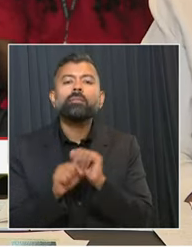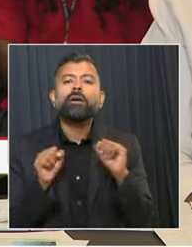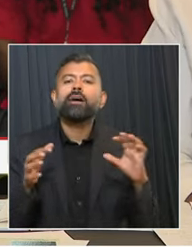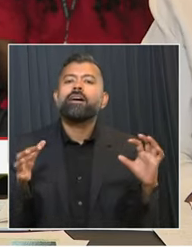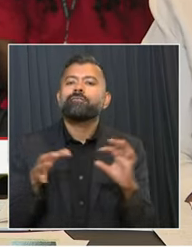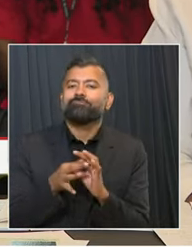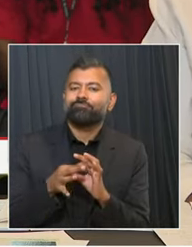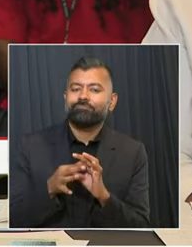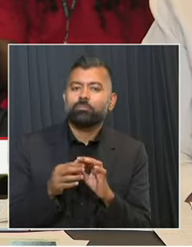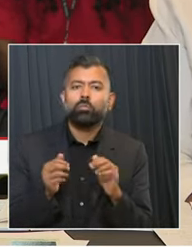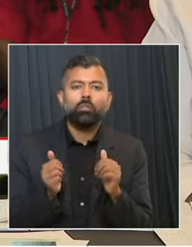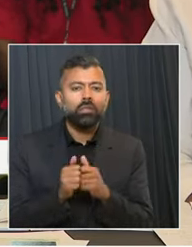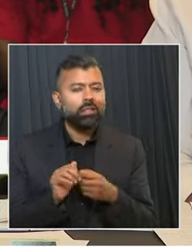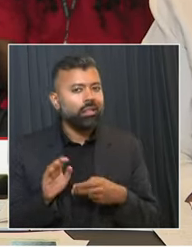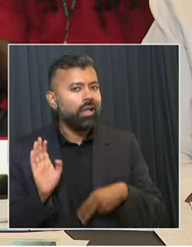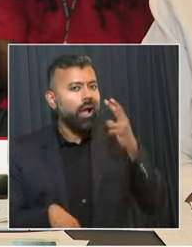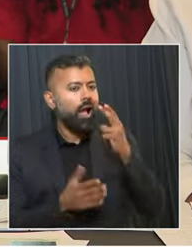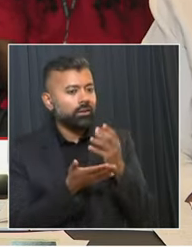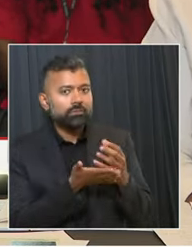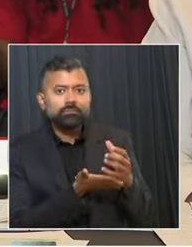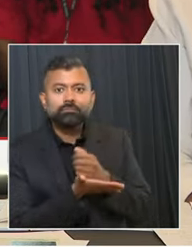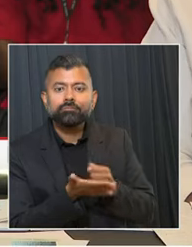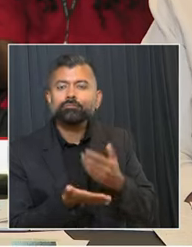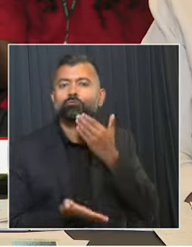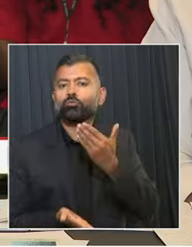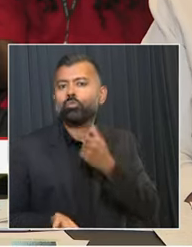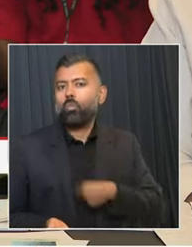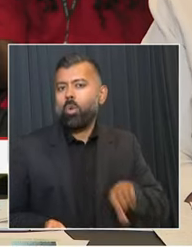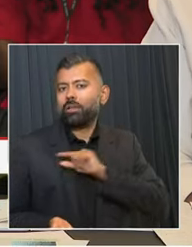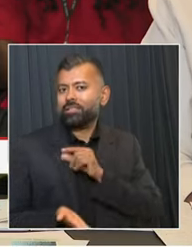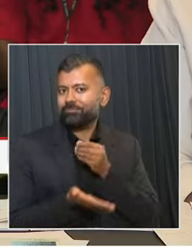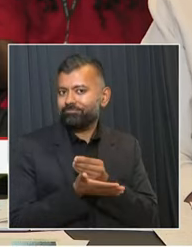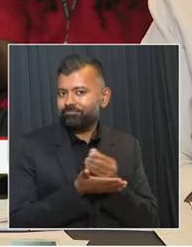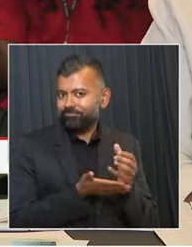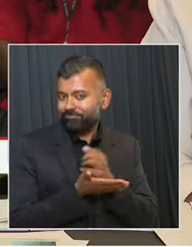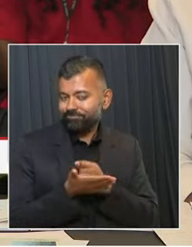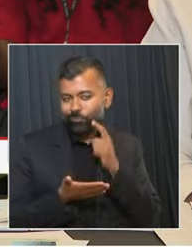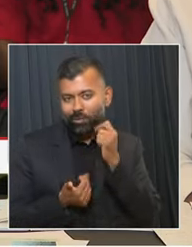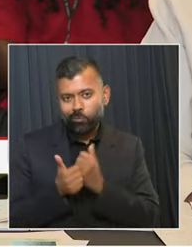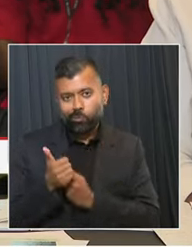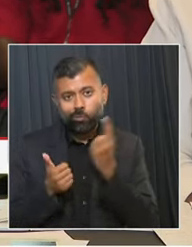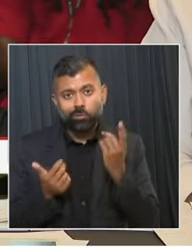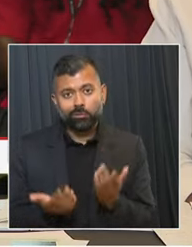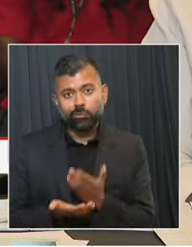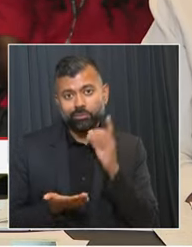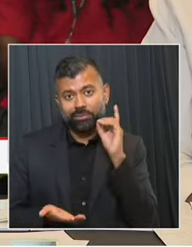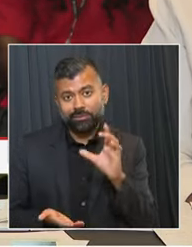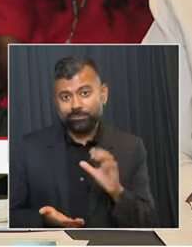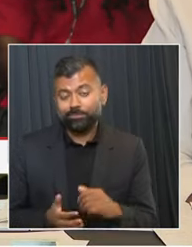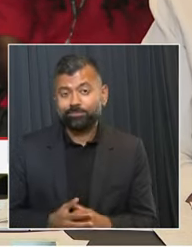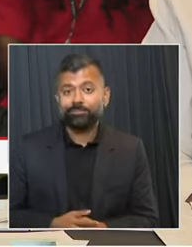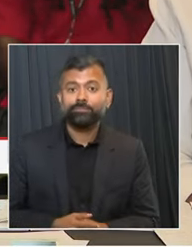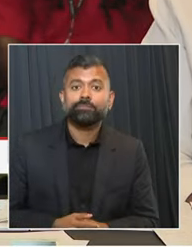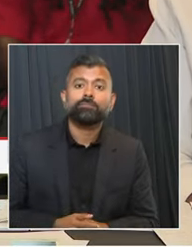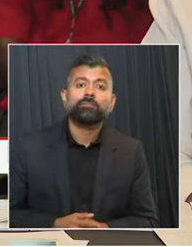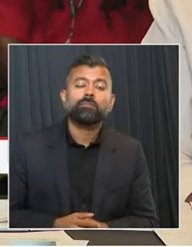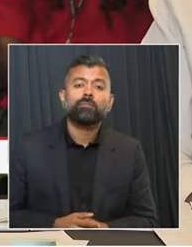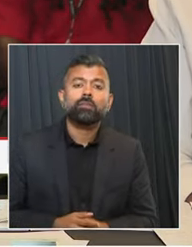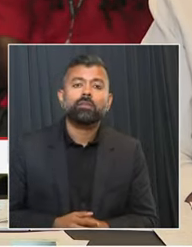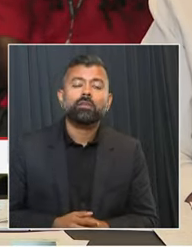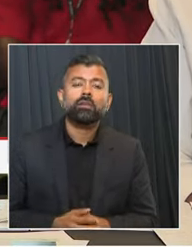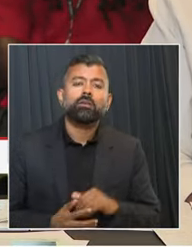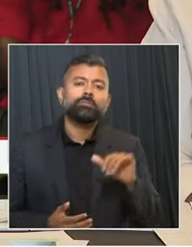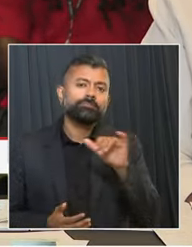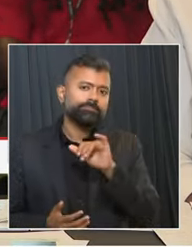where they're earning good pay, and that's important across the board. Similarly, we are